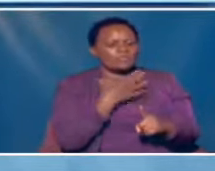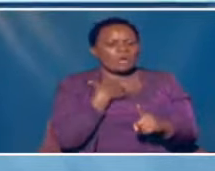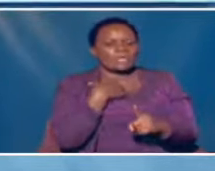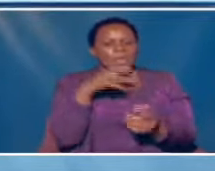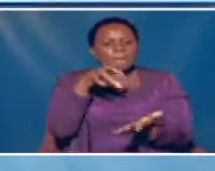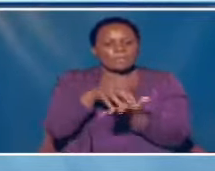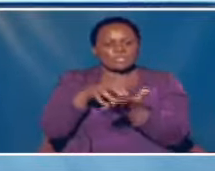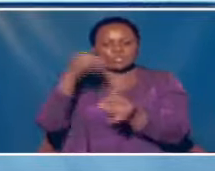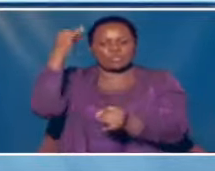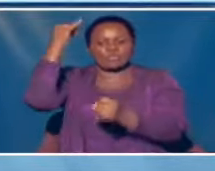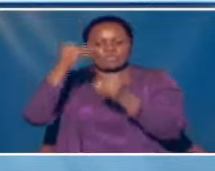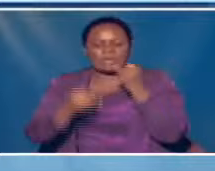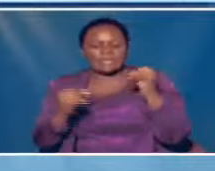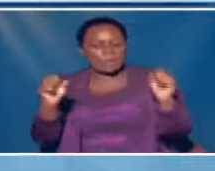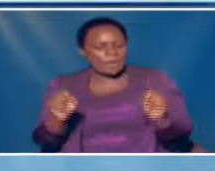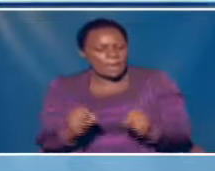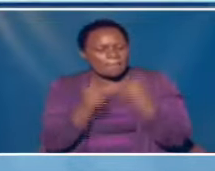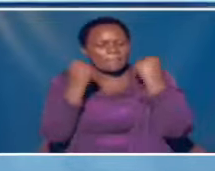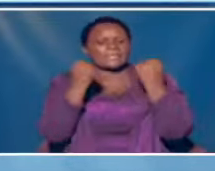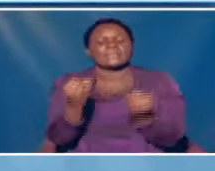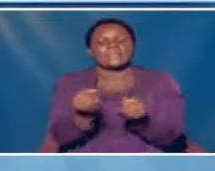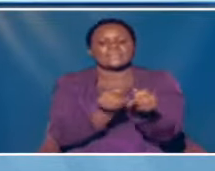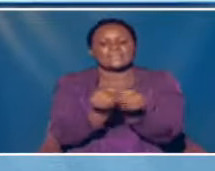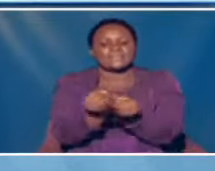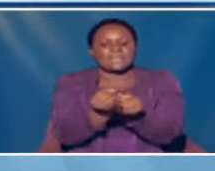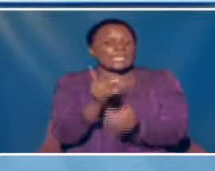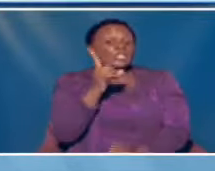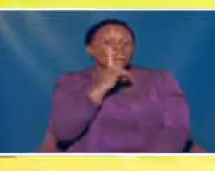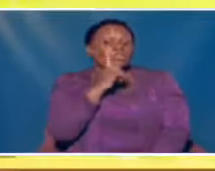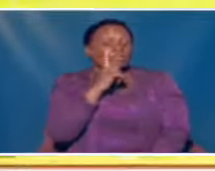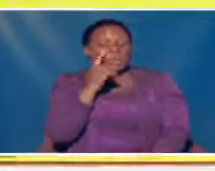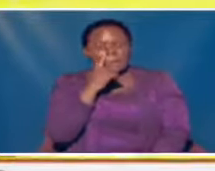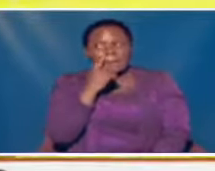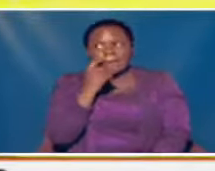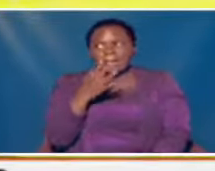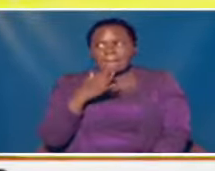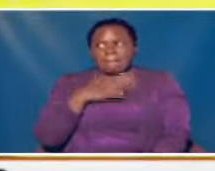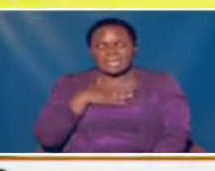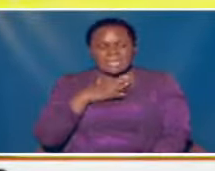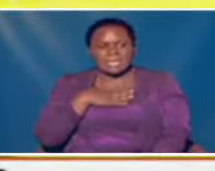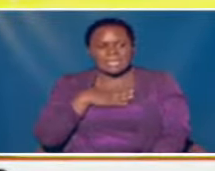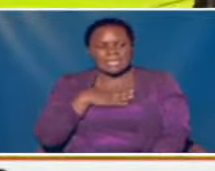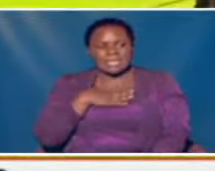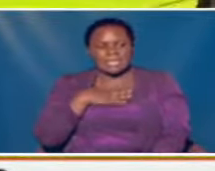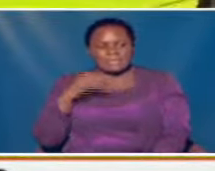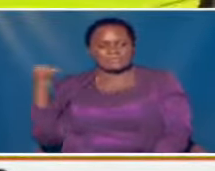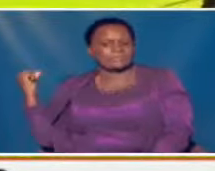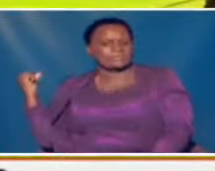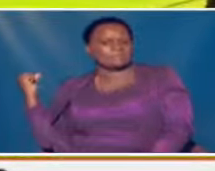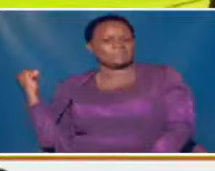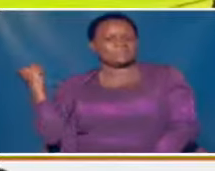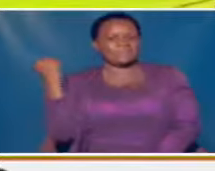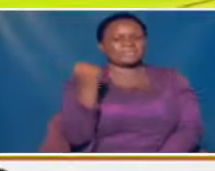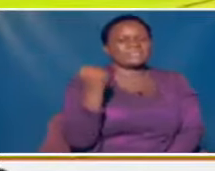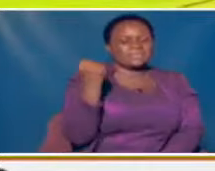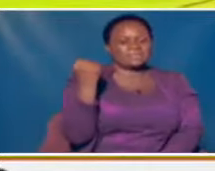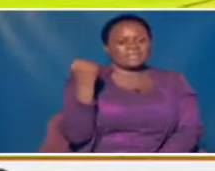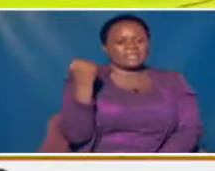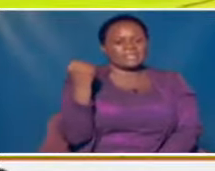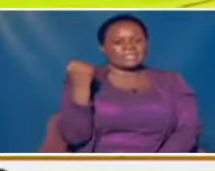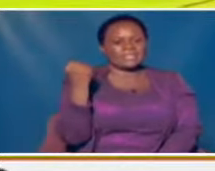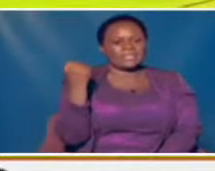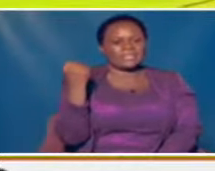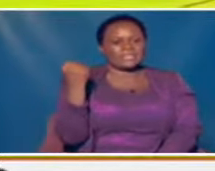spot in the finals that will be held on Saturday. Mimi mchezaji wa javelin.